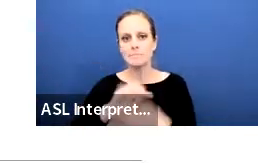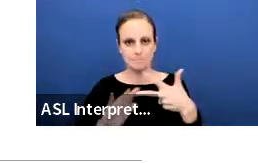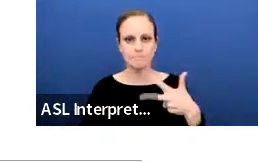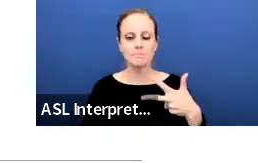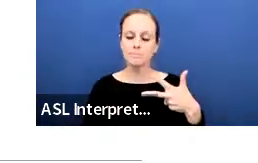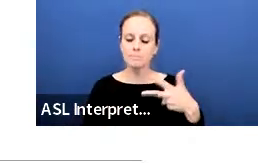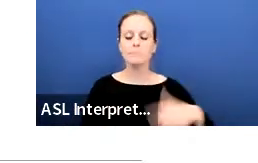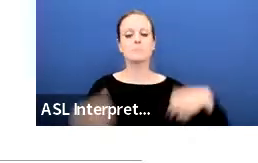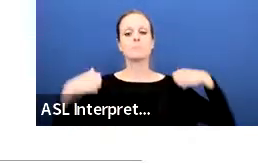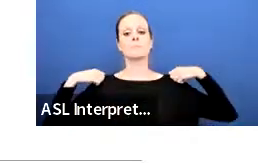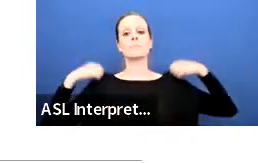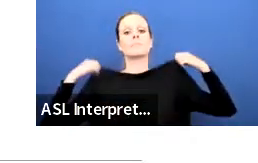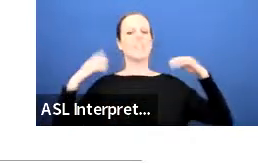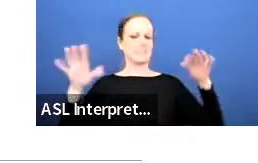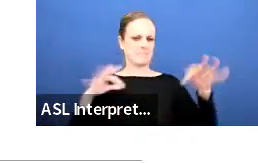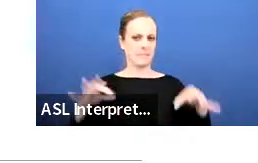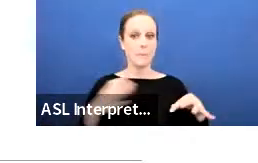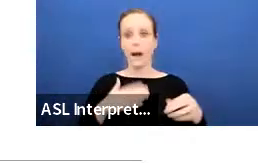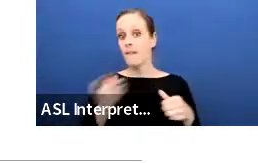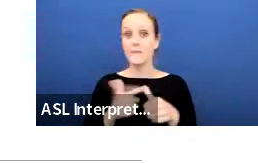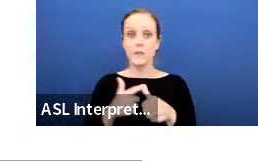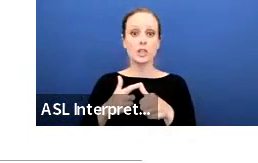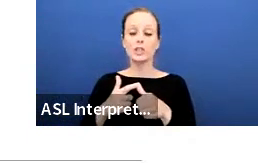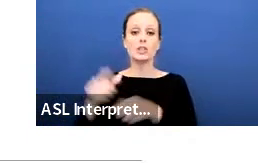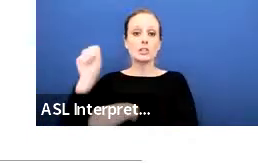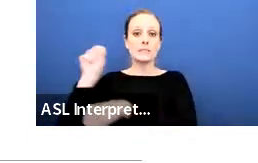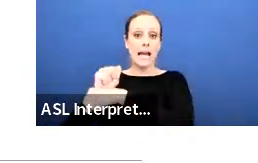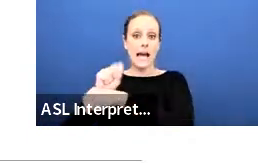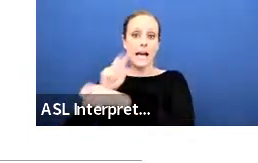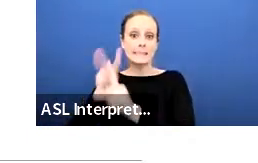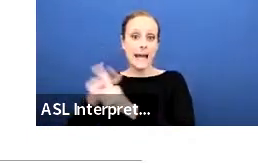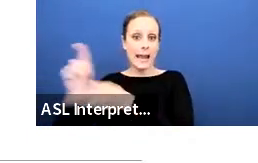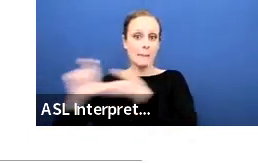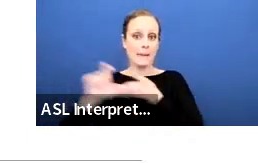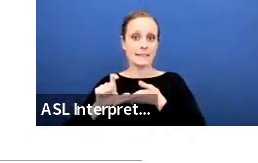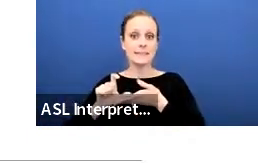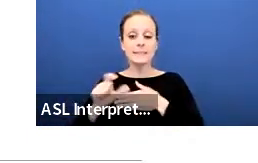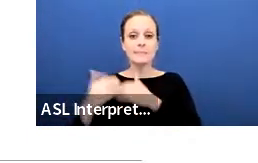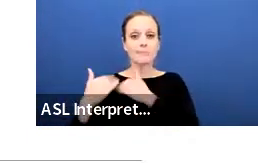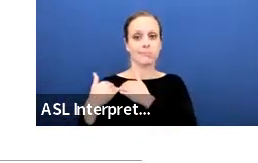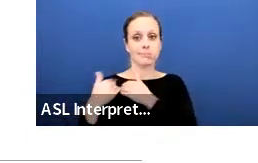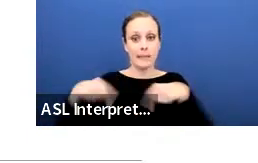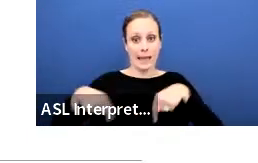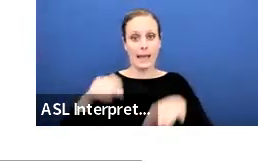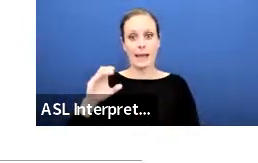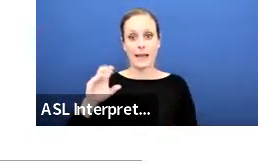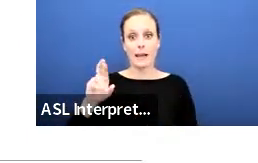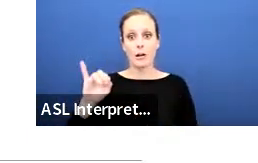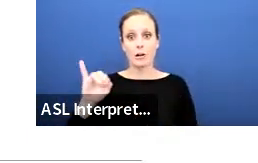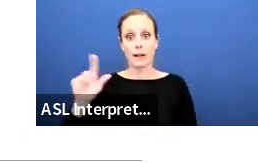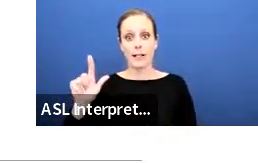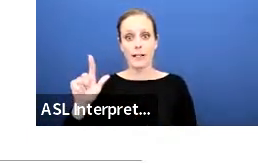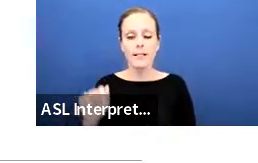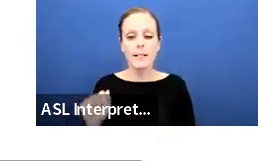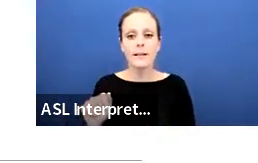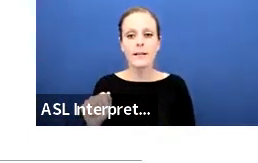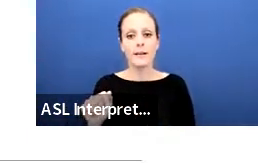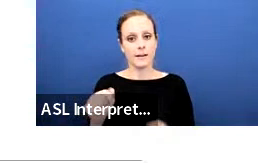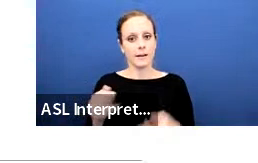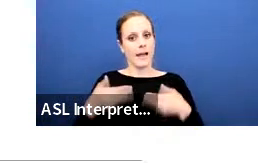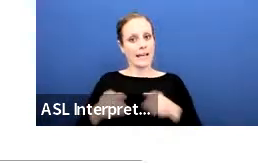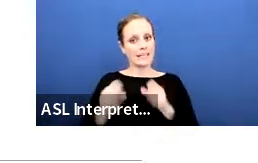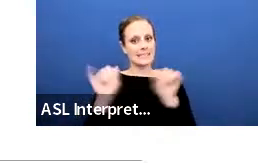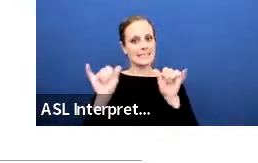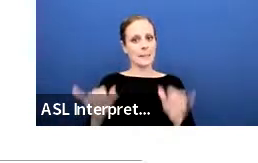my first assignment, essentially, at CREL as the system change